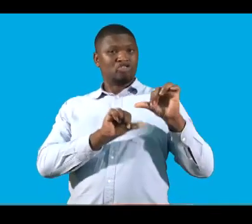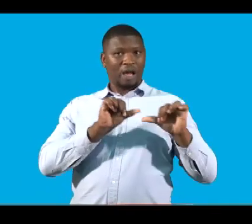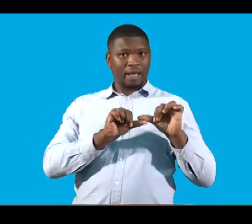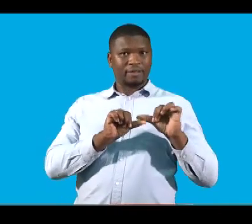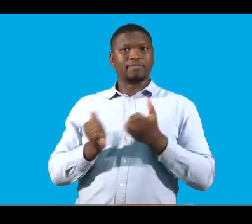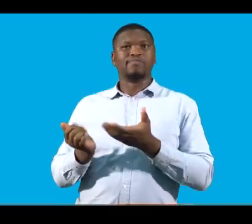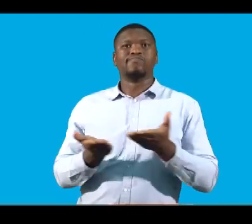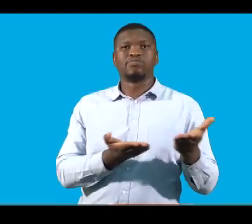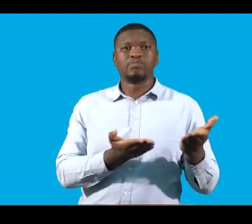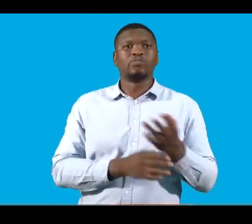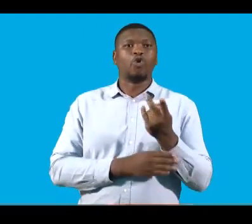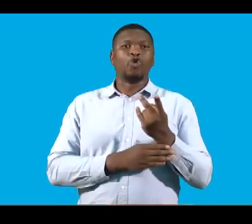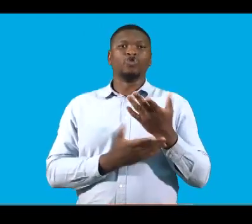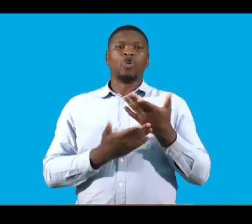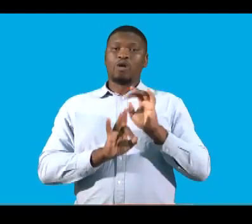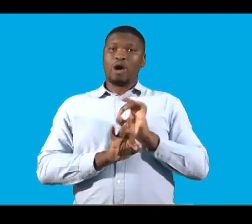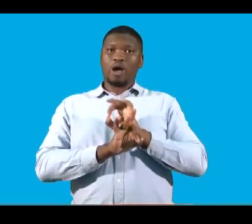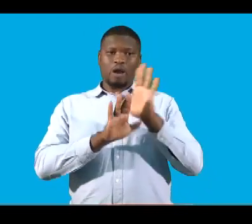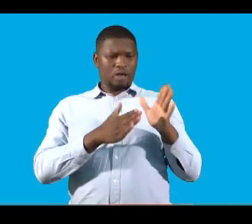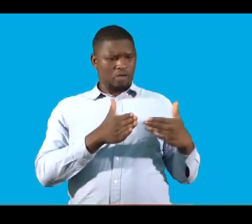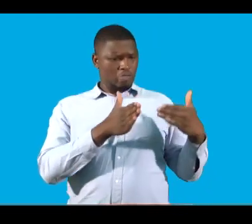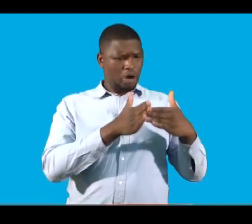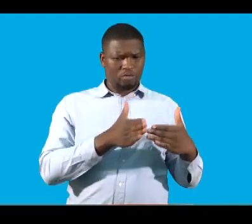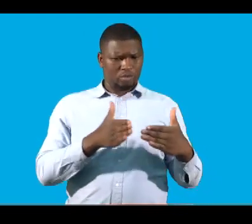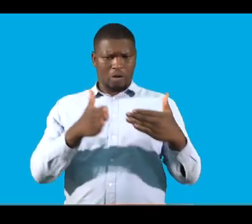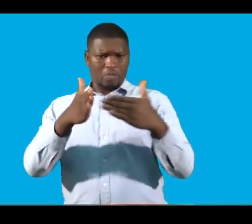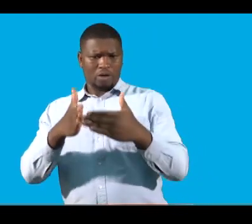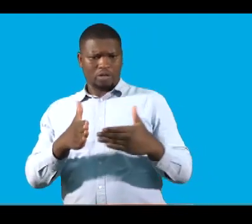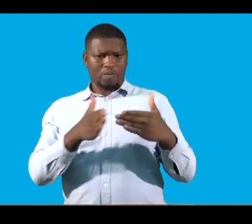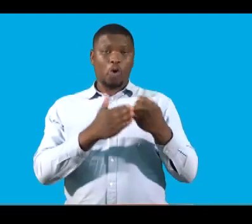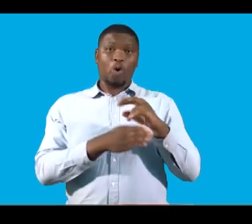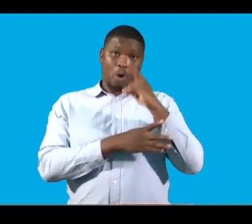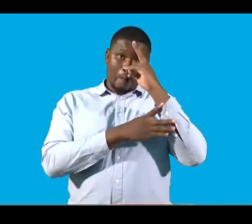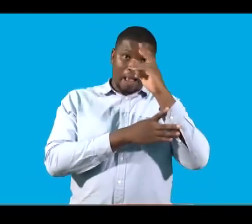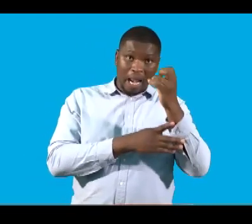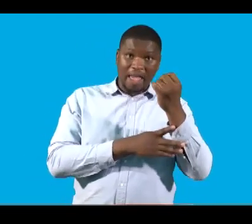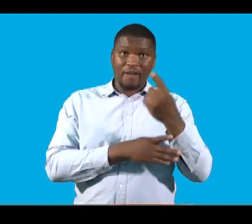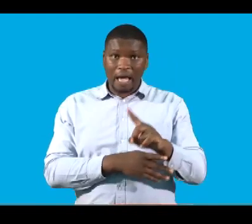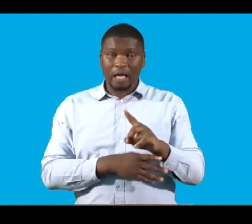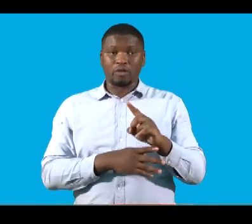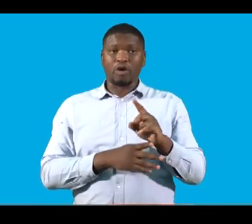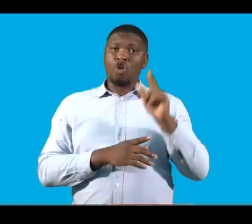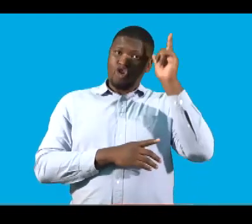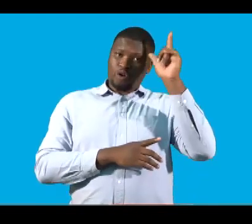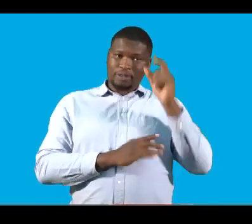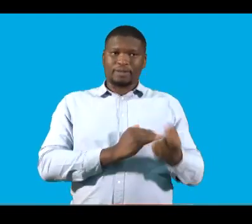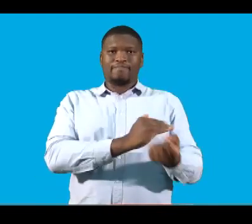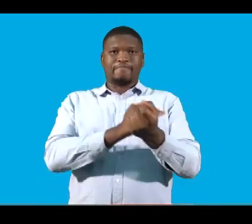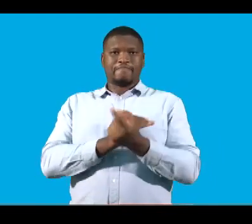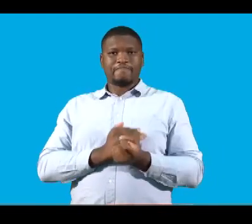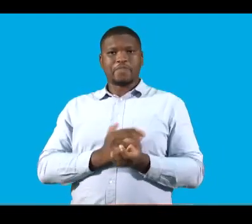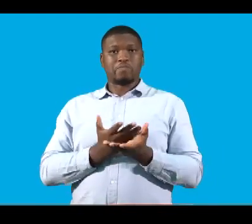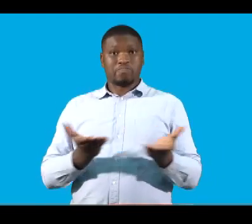of religion and science are introduced, and the lack of clear boundaries between religion and science or belief and logic